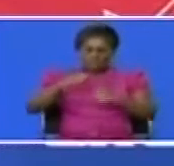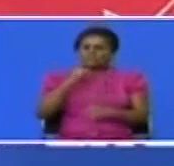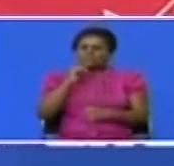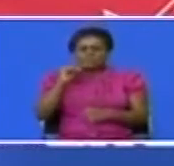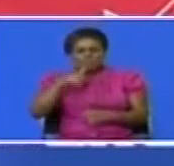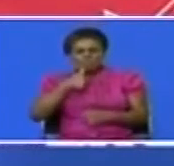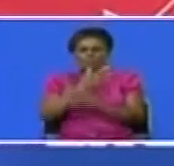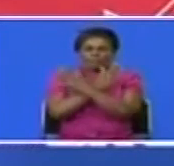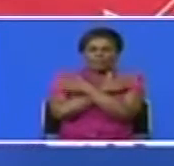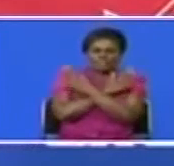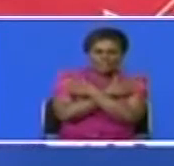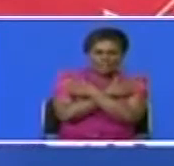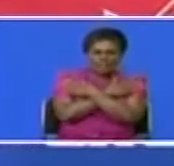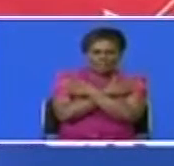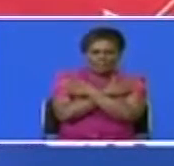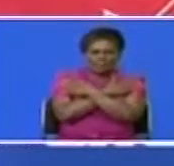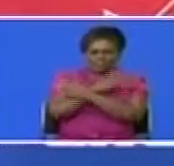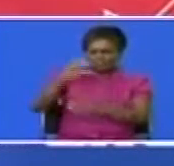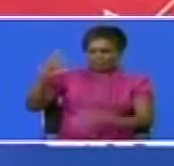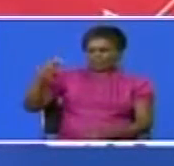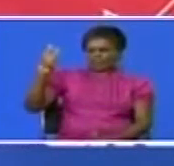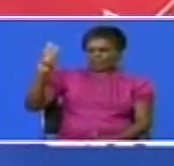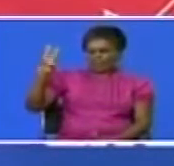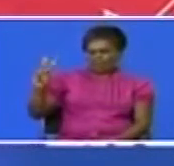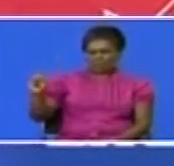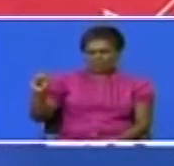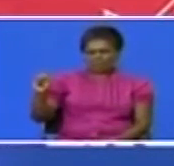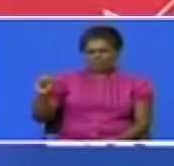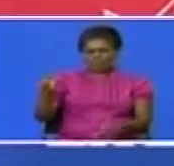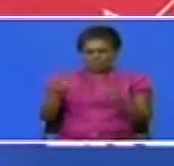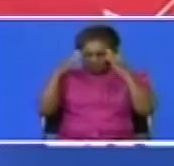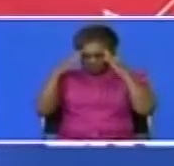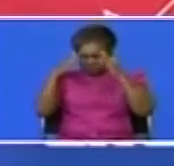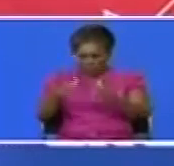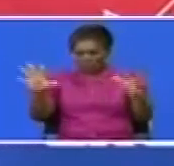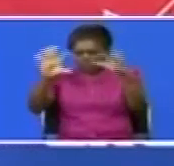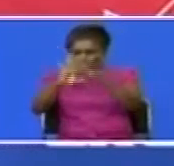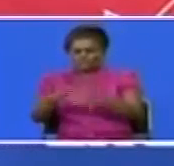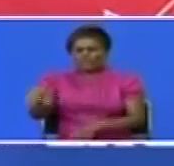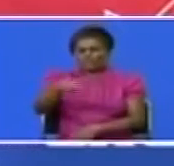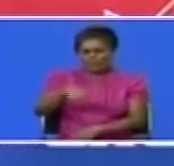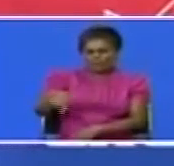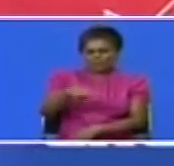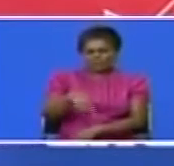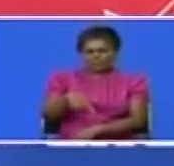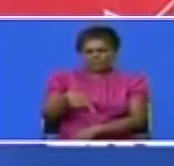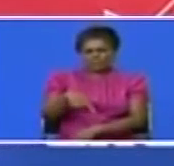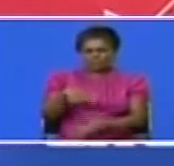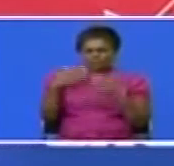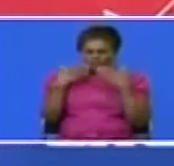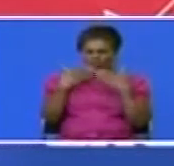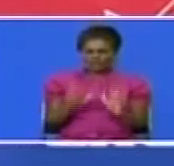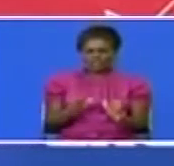partner, Crown Beverages Limited, are committed to joining us to put an end